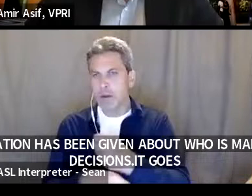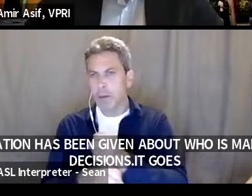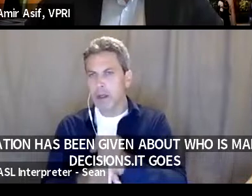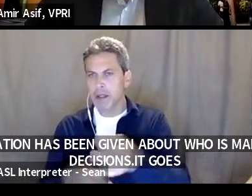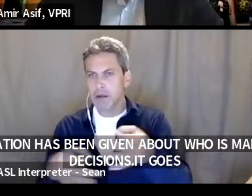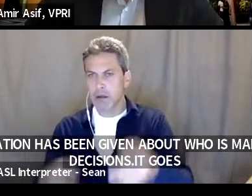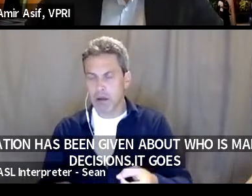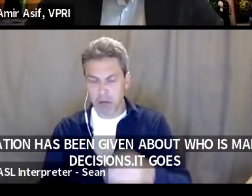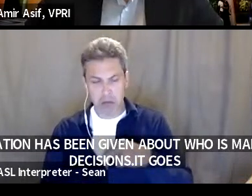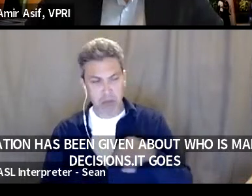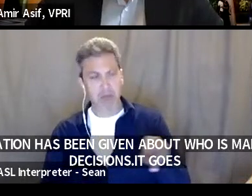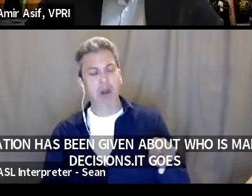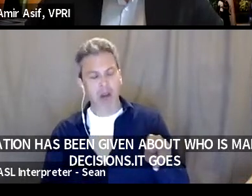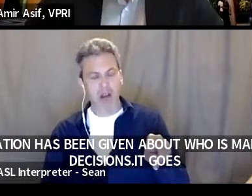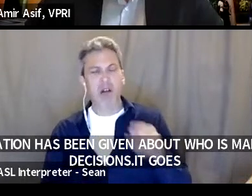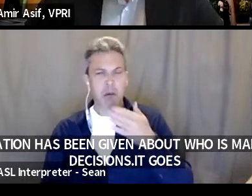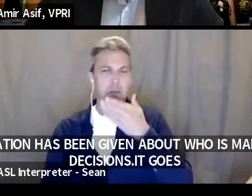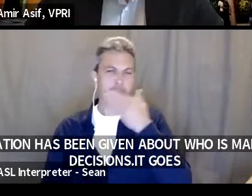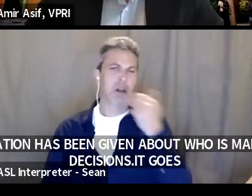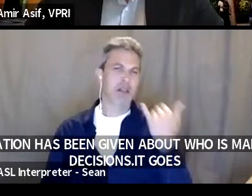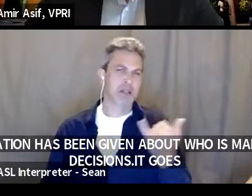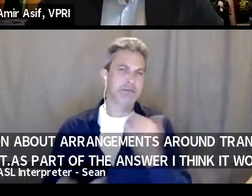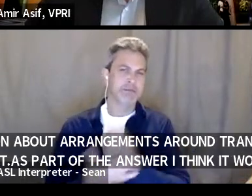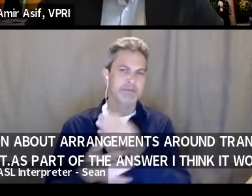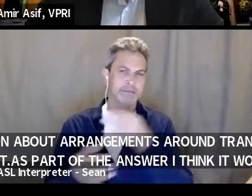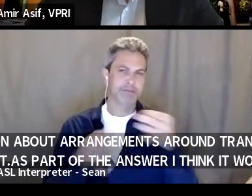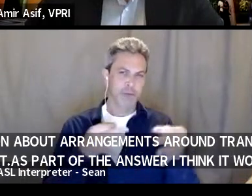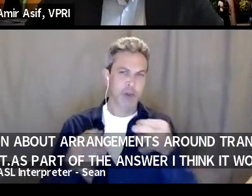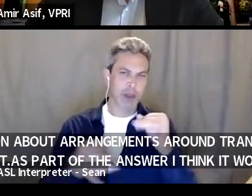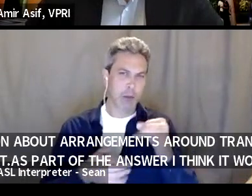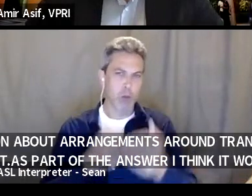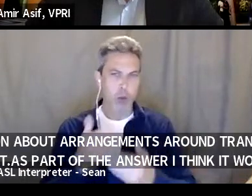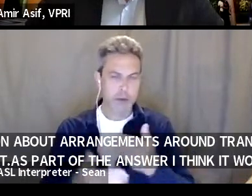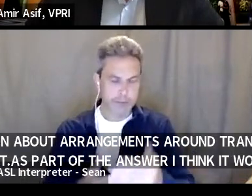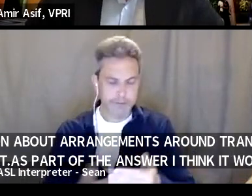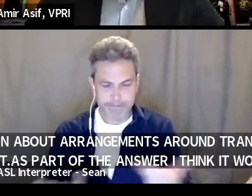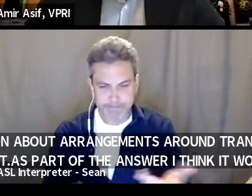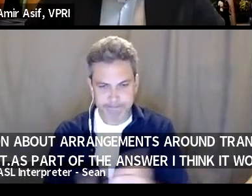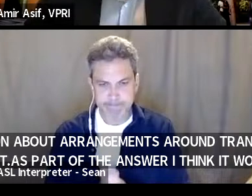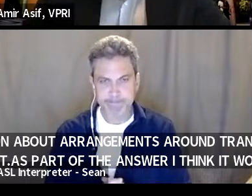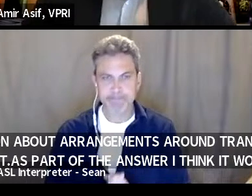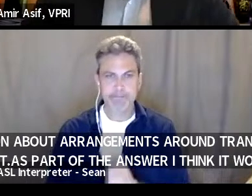general and how folks can go about requesting access to their labs.